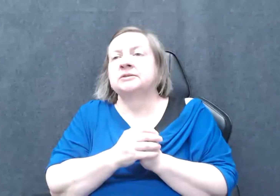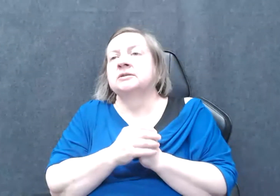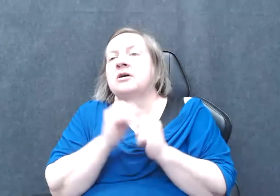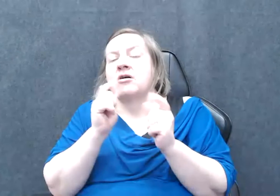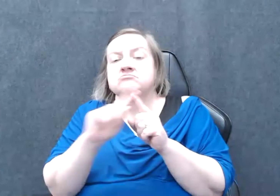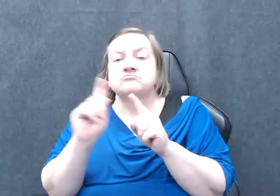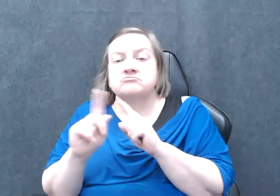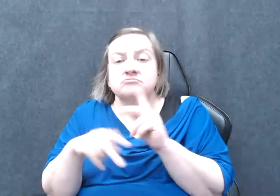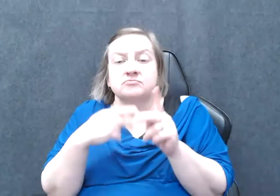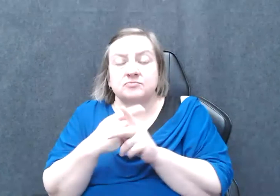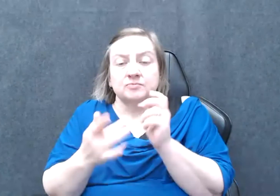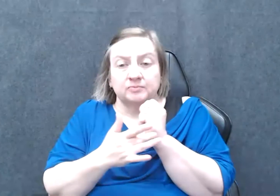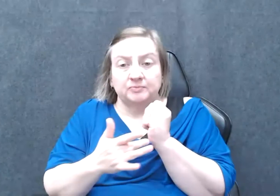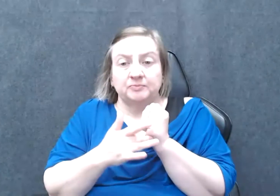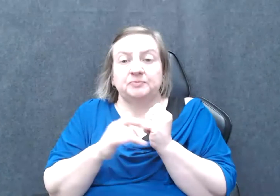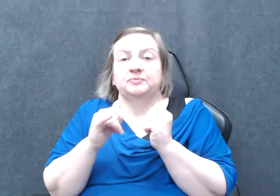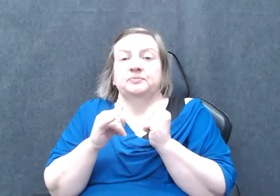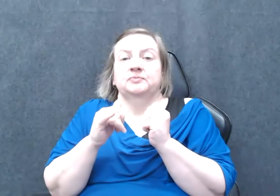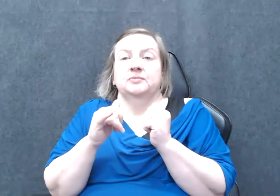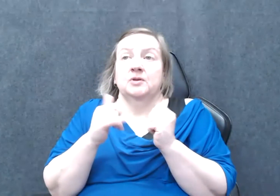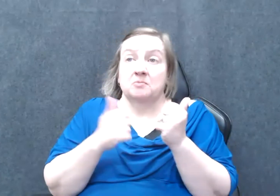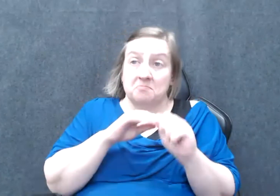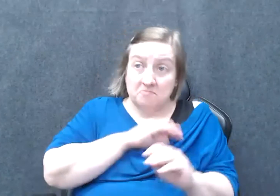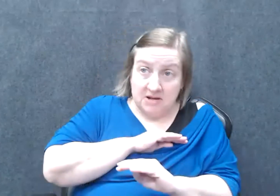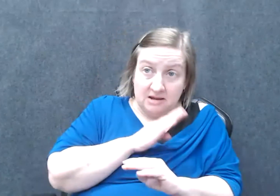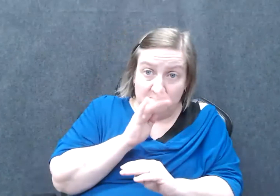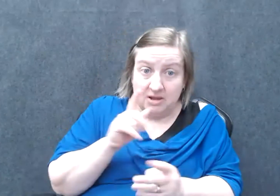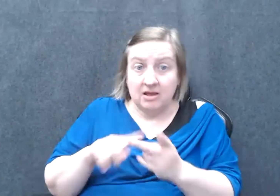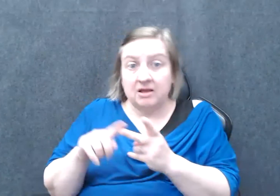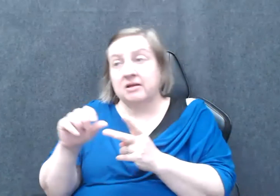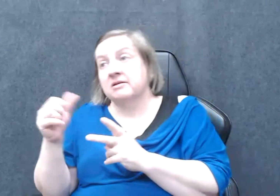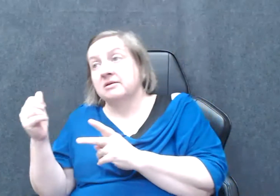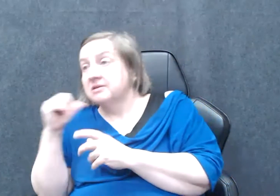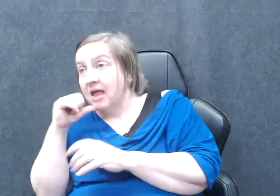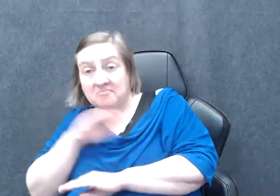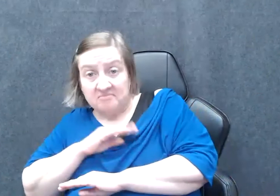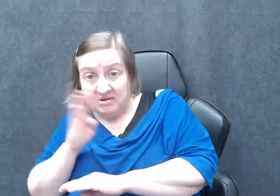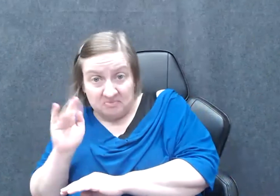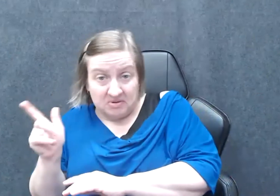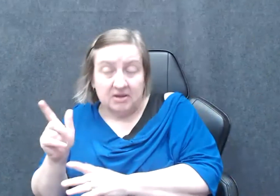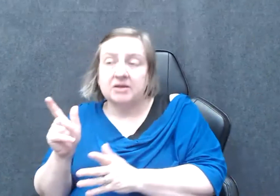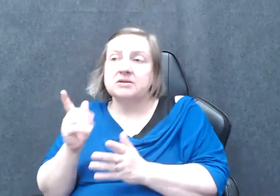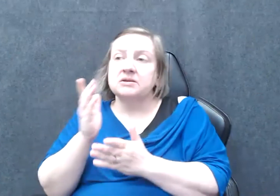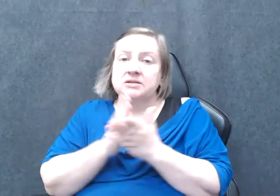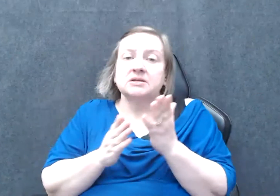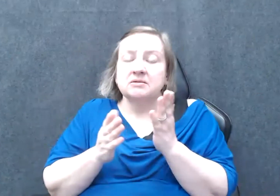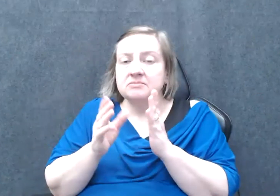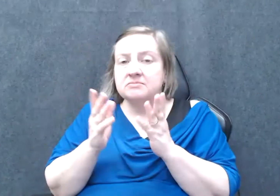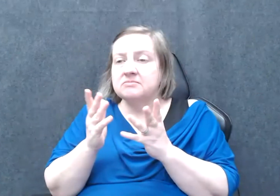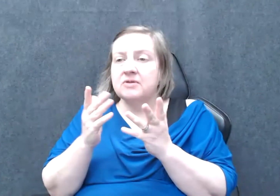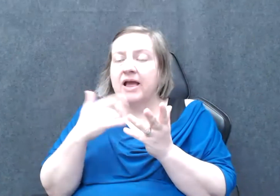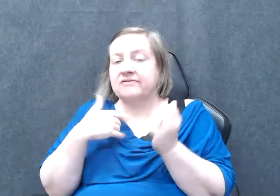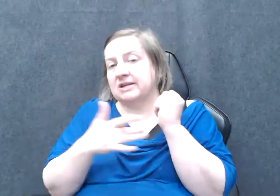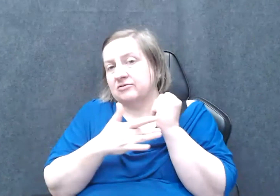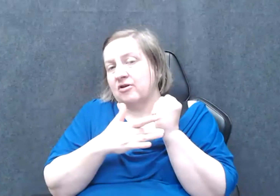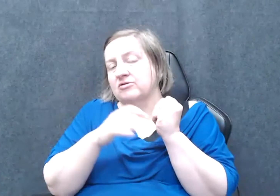different technologies and which do and do not meet the bill, what the other states are using. So we'll have the technology crosswalk as well